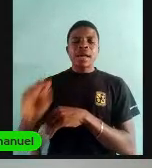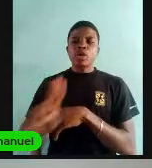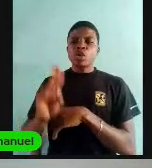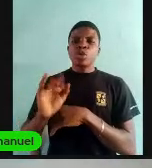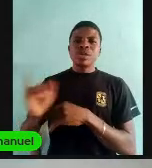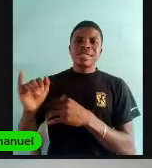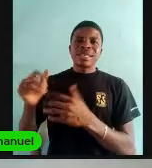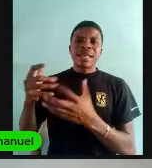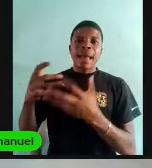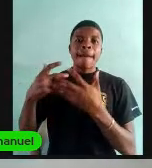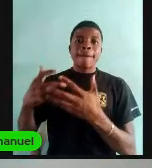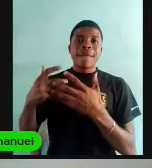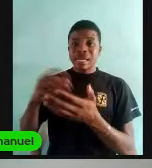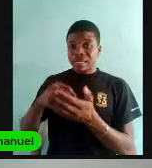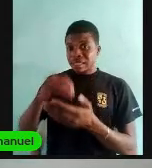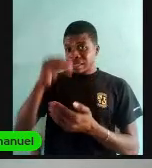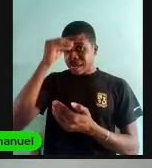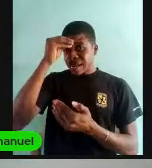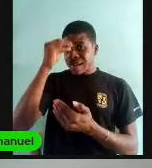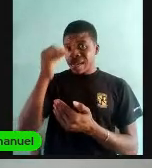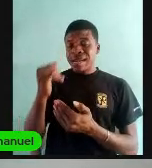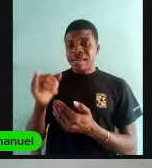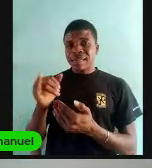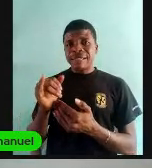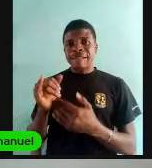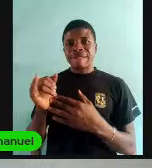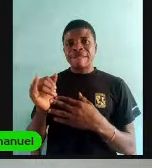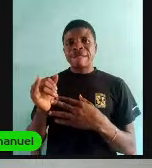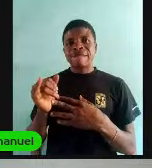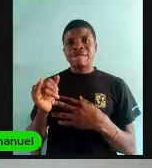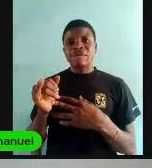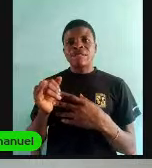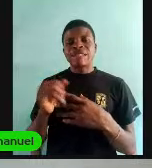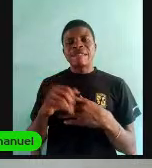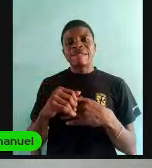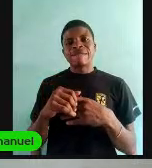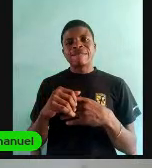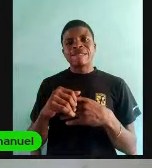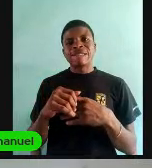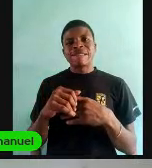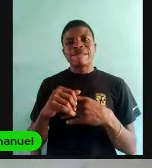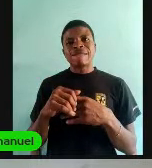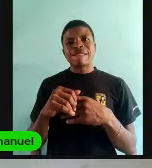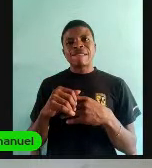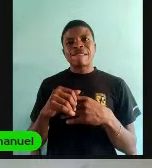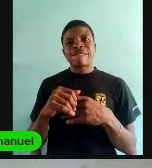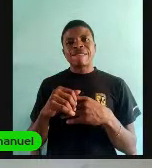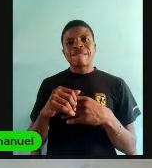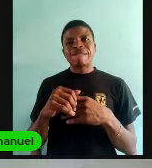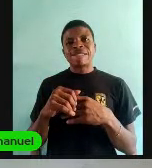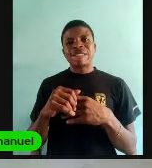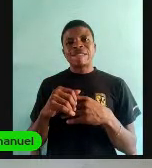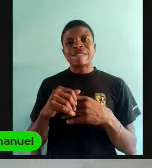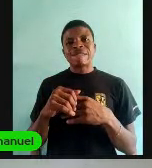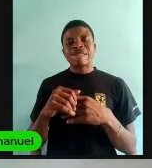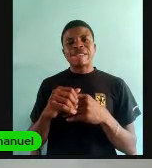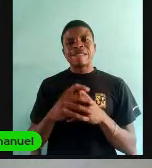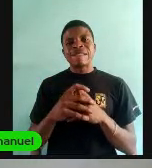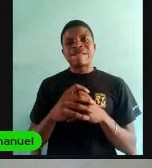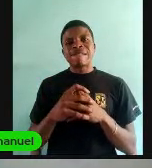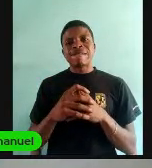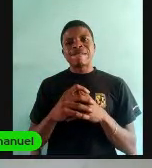TensorFlow, PyTorch, and what Scikit what like. Now these are very cool machine learning tools, you understand? And the big